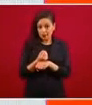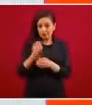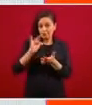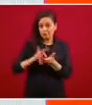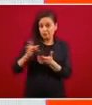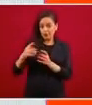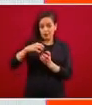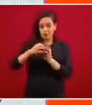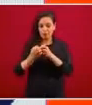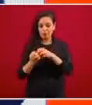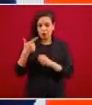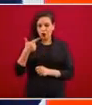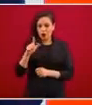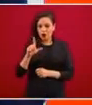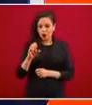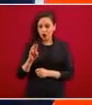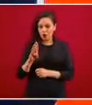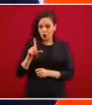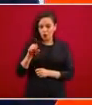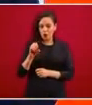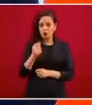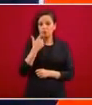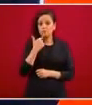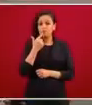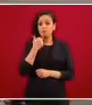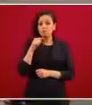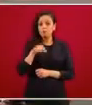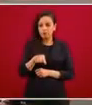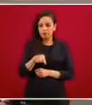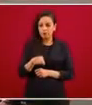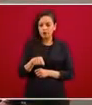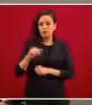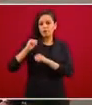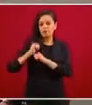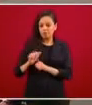carry out their designed functions. Then